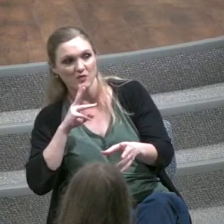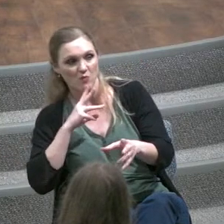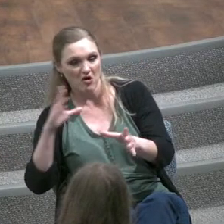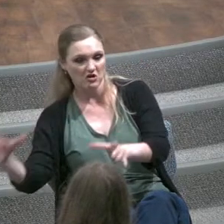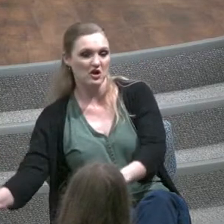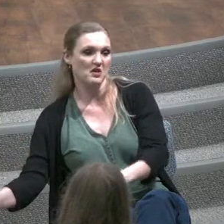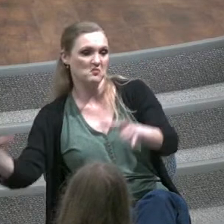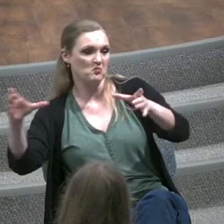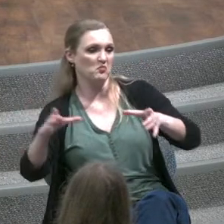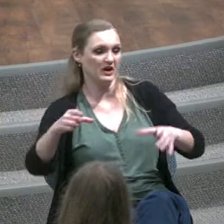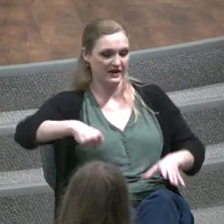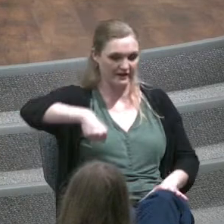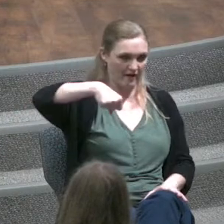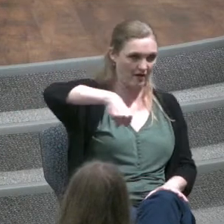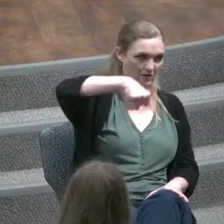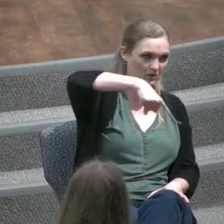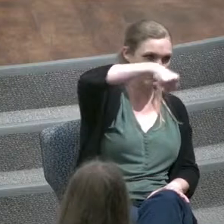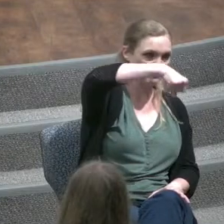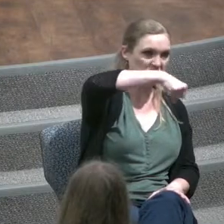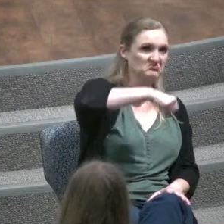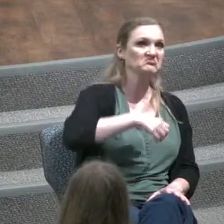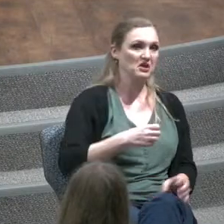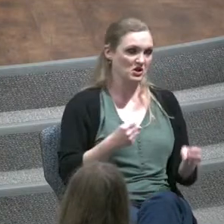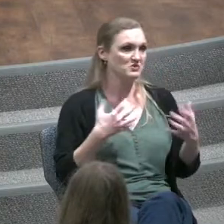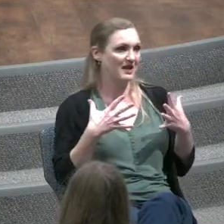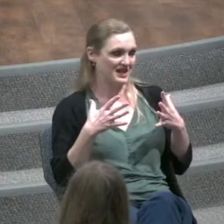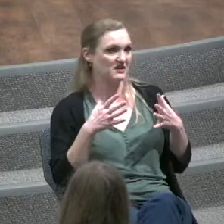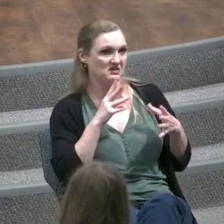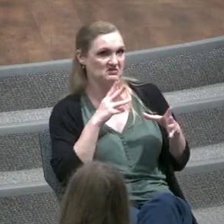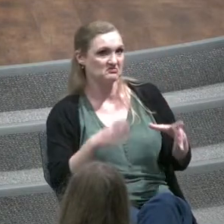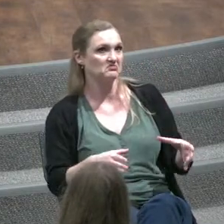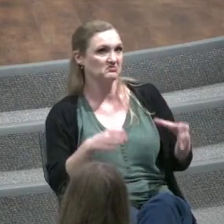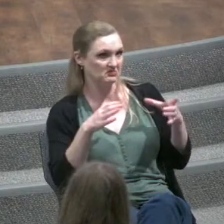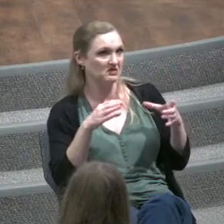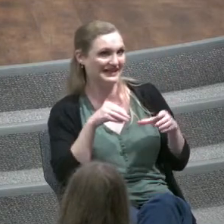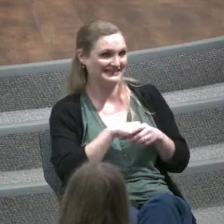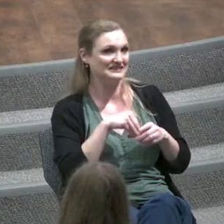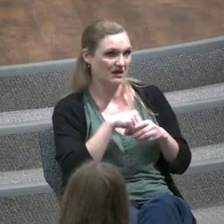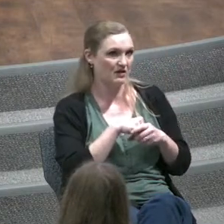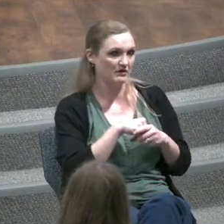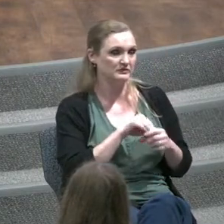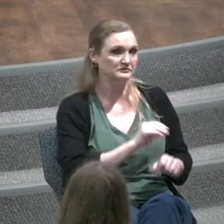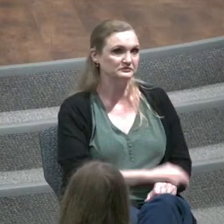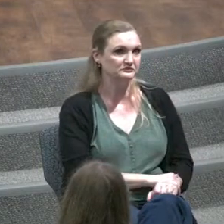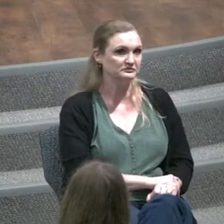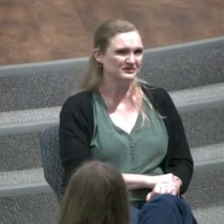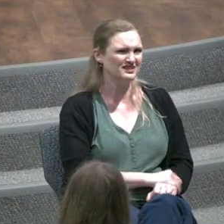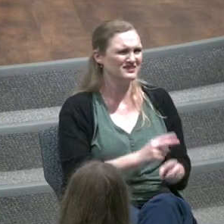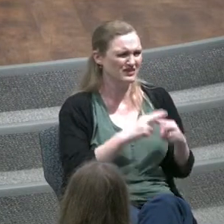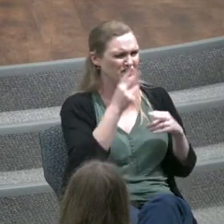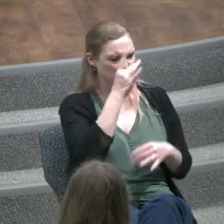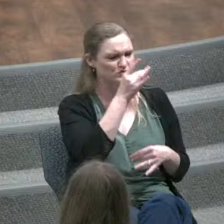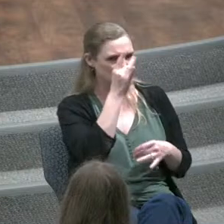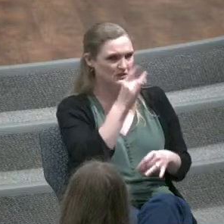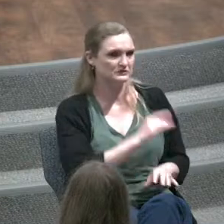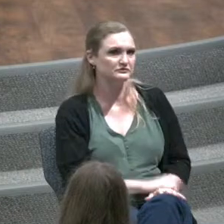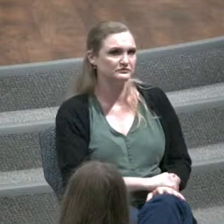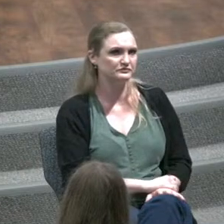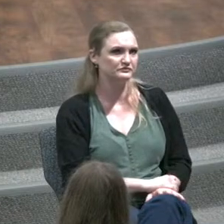water. Again, there's multiple cisterns inside the mountain at Herodium. It's pretty interesting to